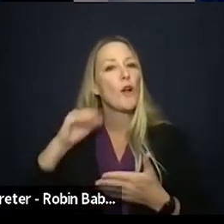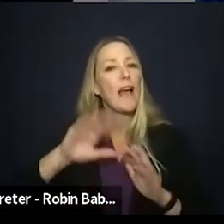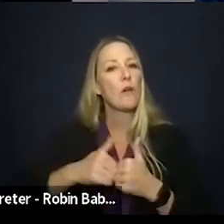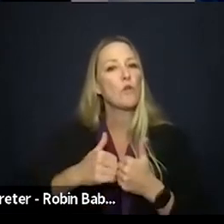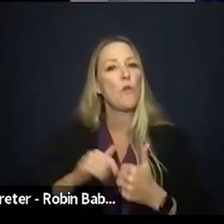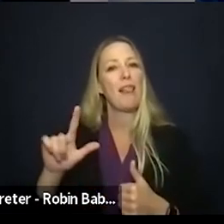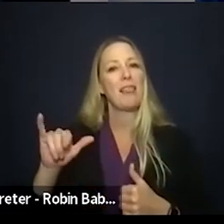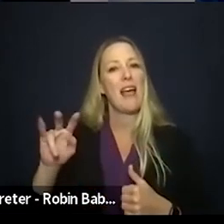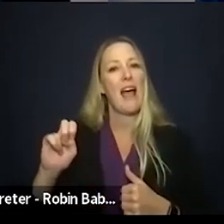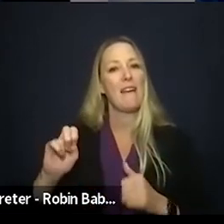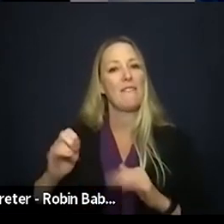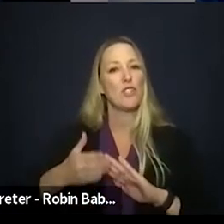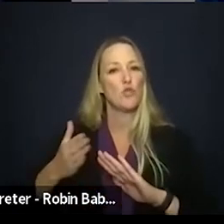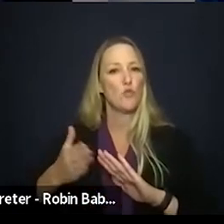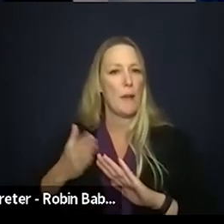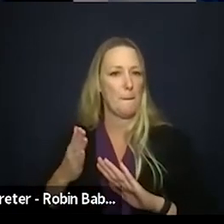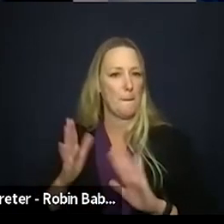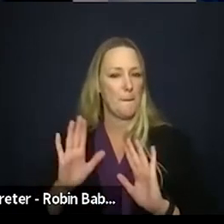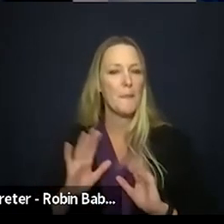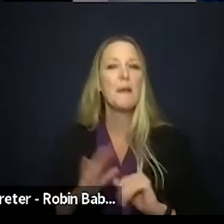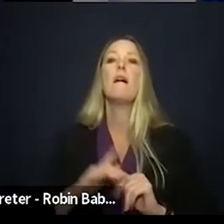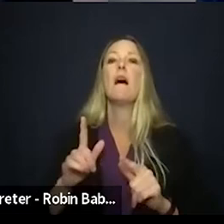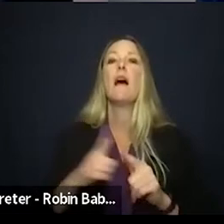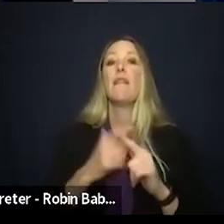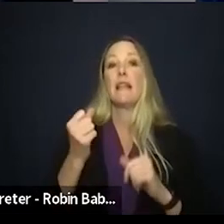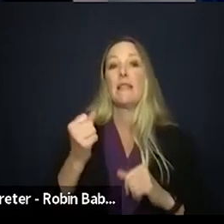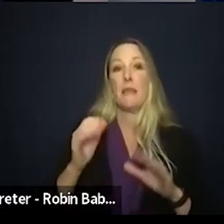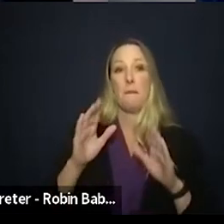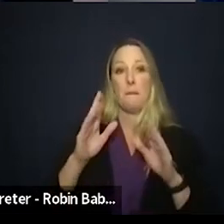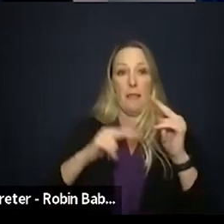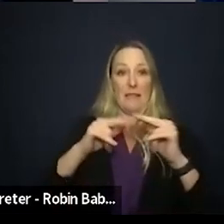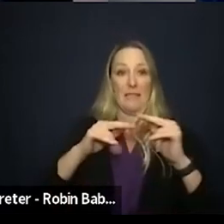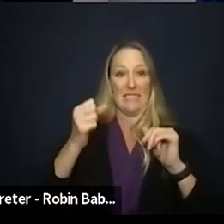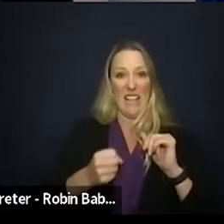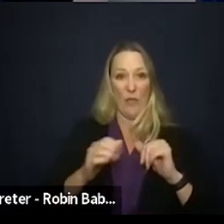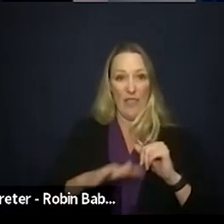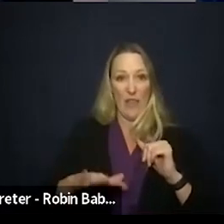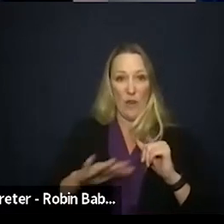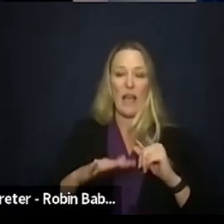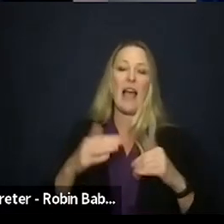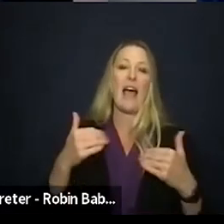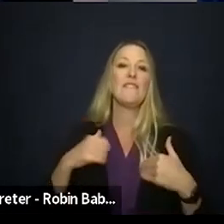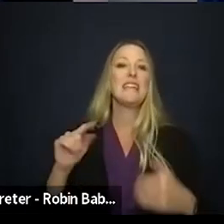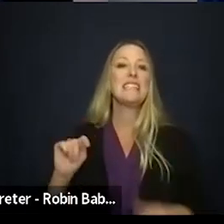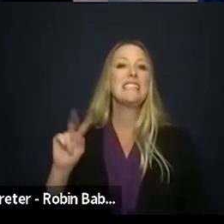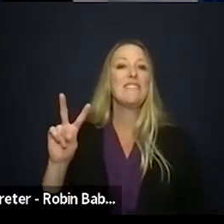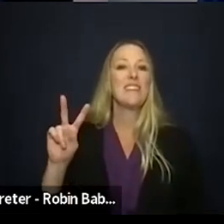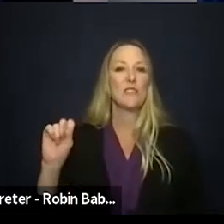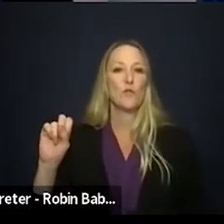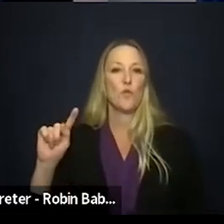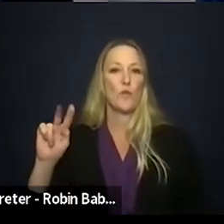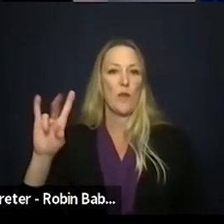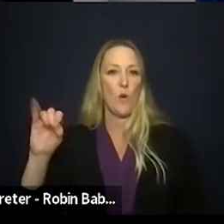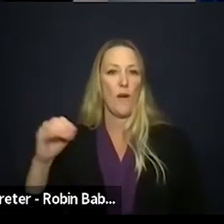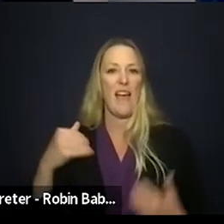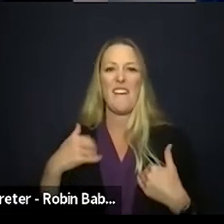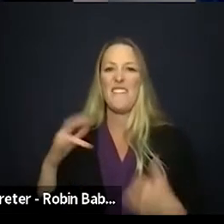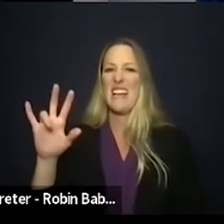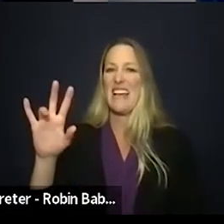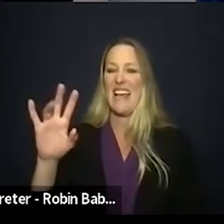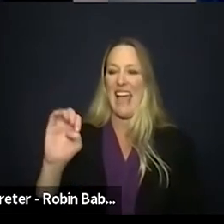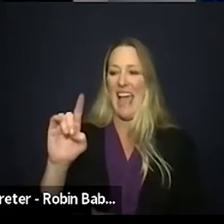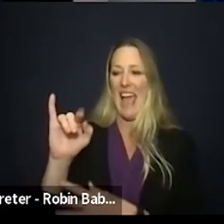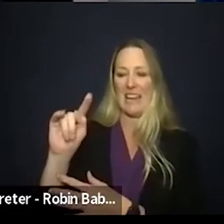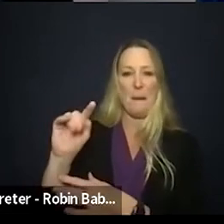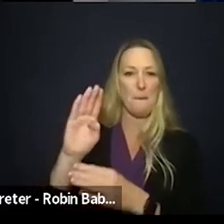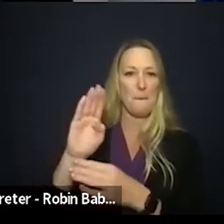world and then on the south end of the building there's an amazing new television studio equipped with seven editing bays for teams to grow and